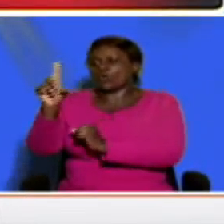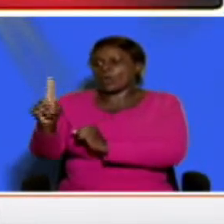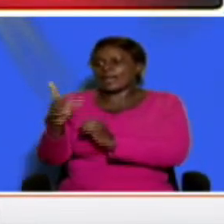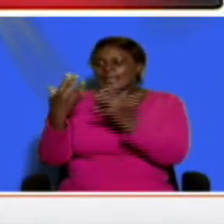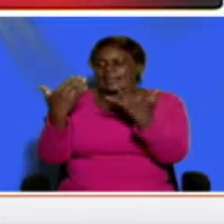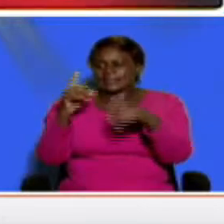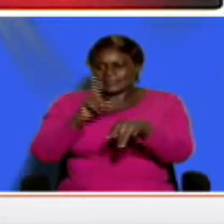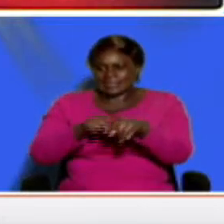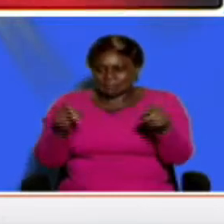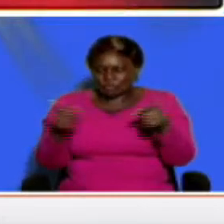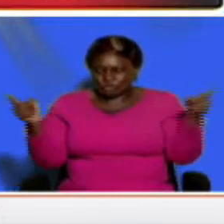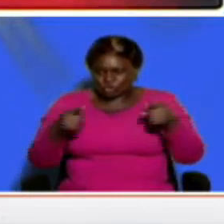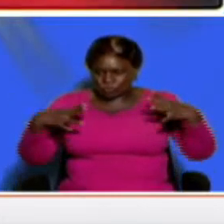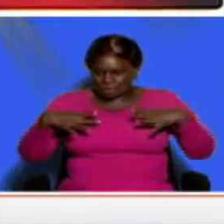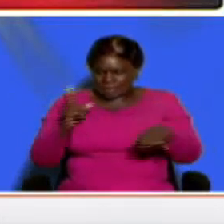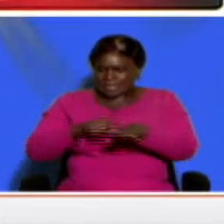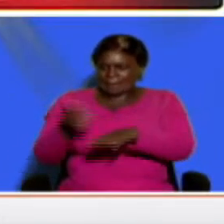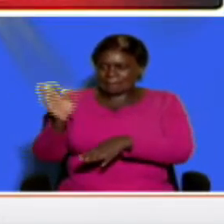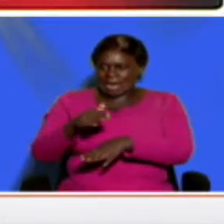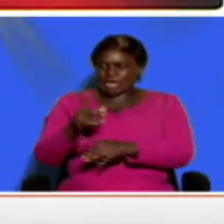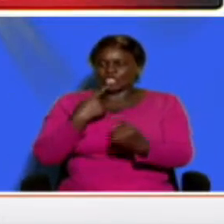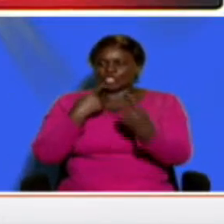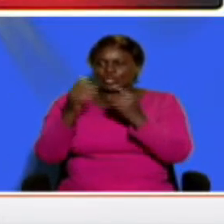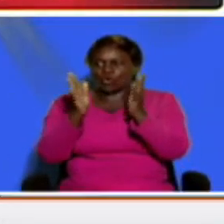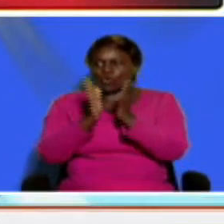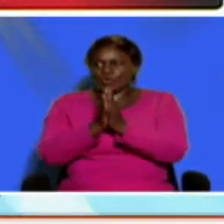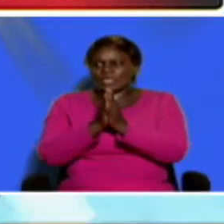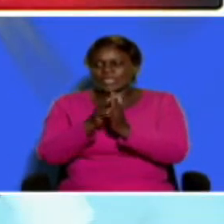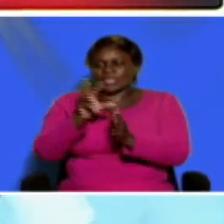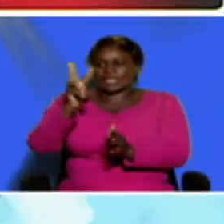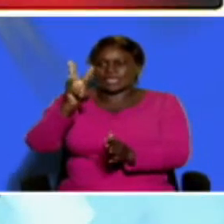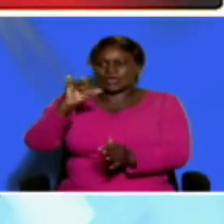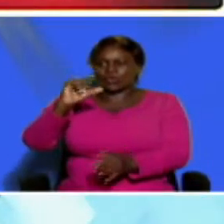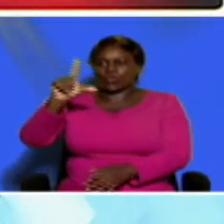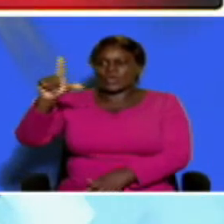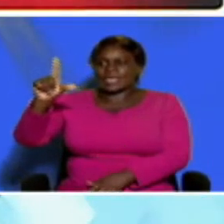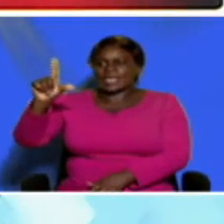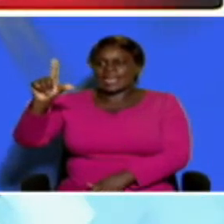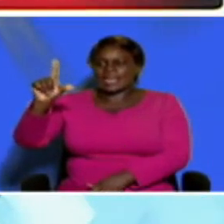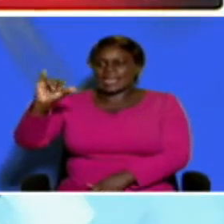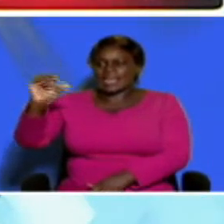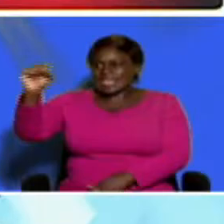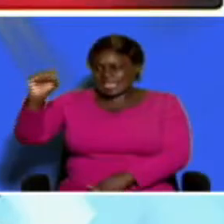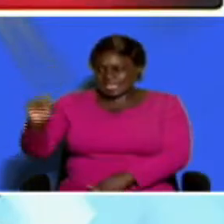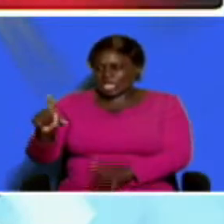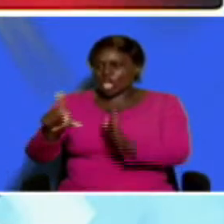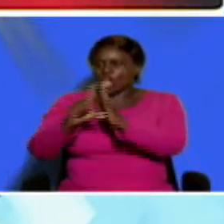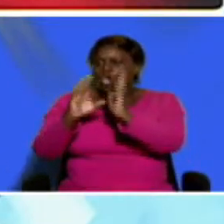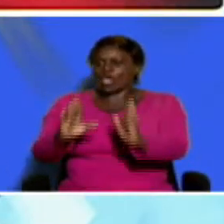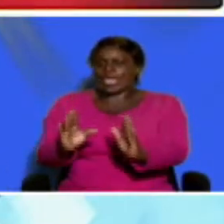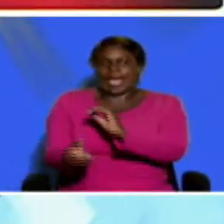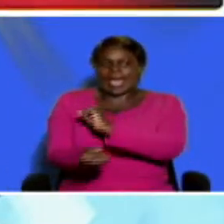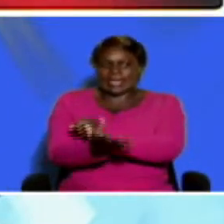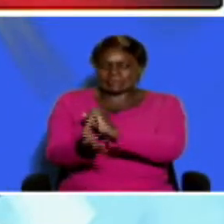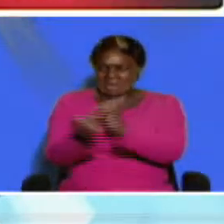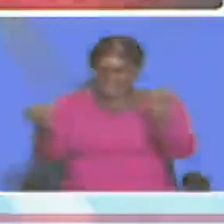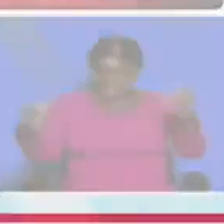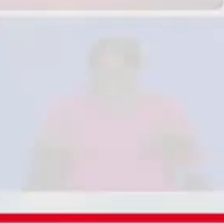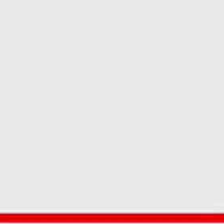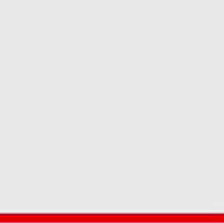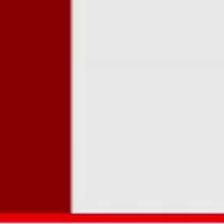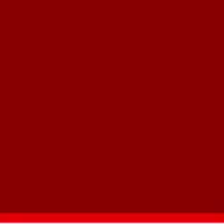Time now for a short break. When we come back, we'll be speaking to Willis Otieno, an advocate of the High Court, and he'll be putting this to perspective.